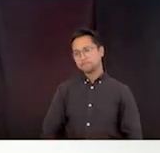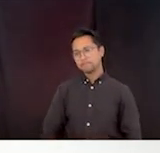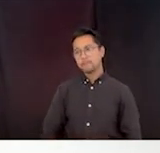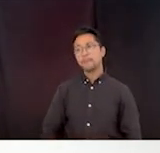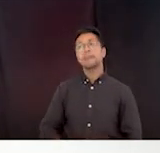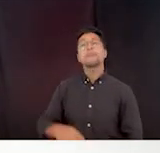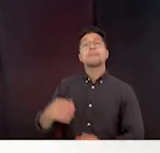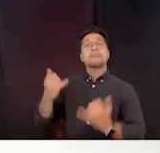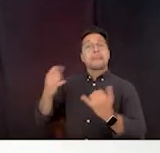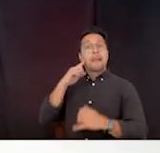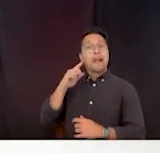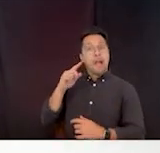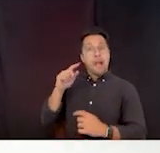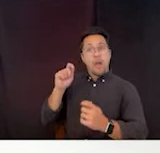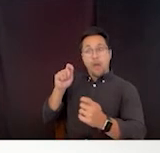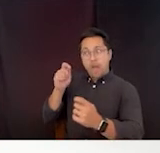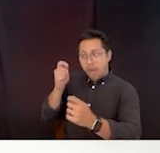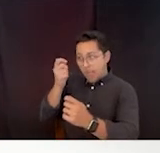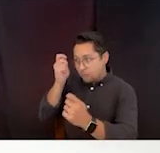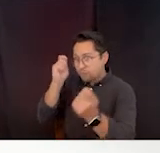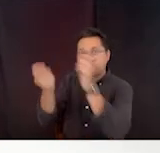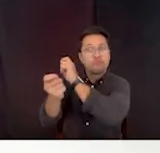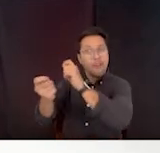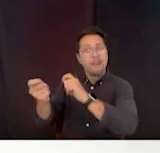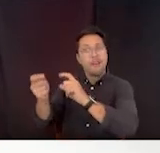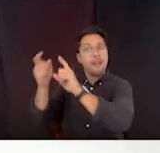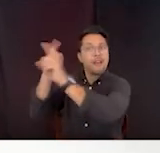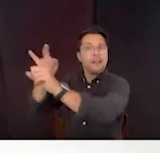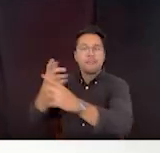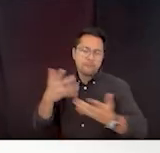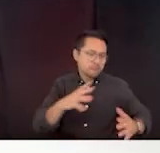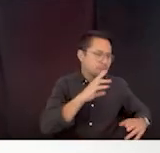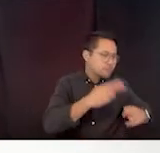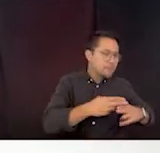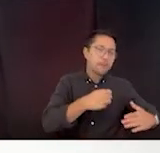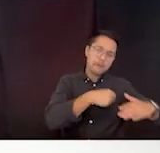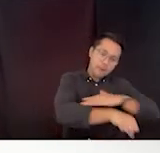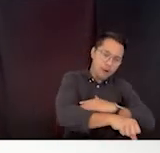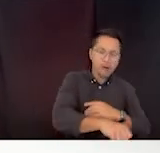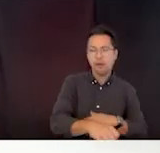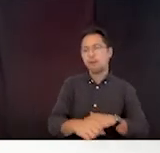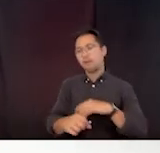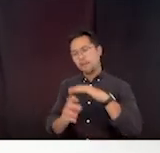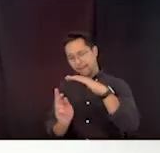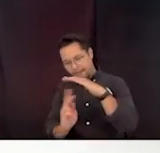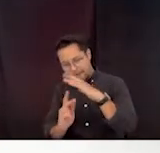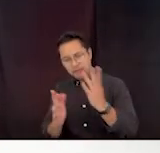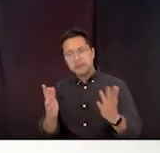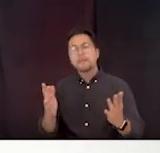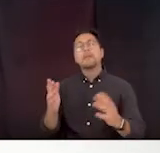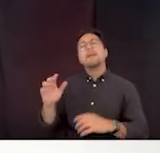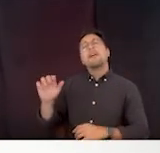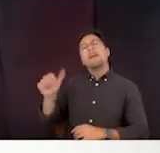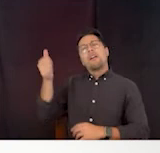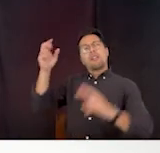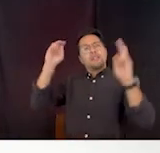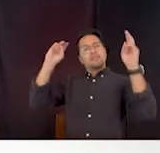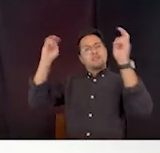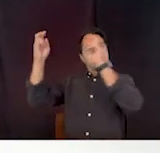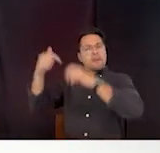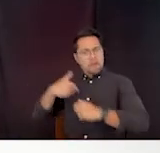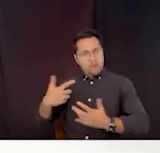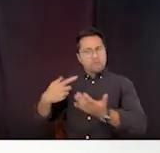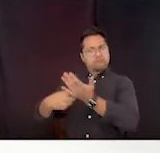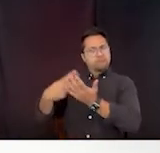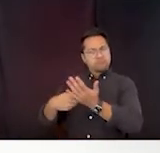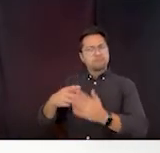So we're going to switch gears a little bit. We've kind of gone through the birth, we've got them in kindergarten, and there are a couple other topics that we wanted to mention that we feel are